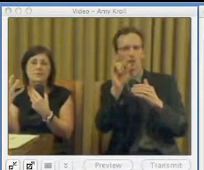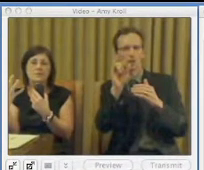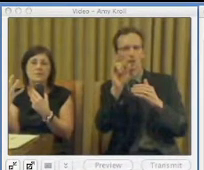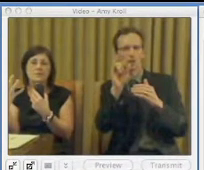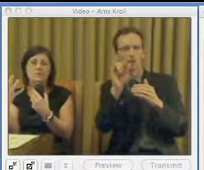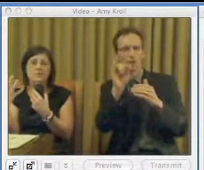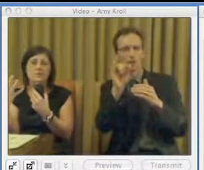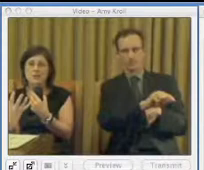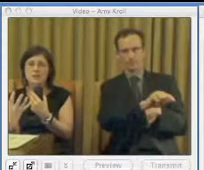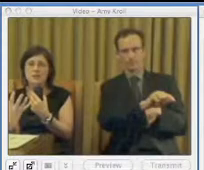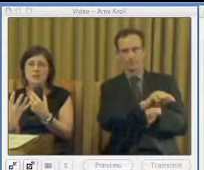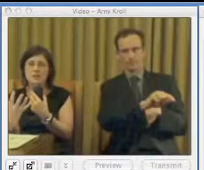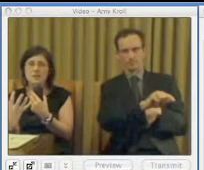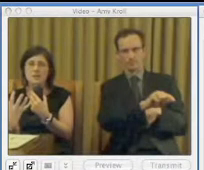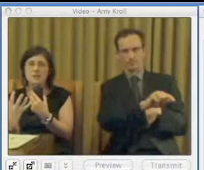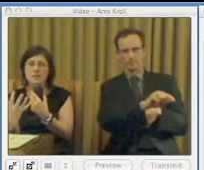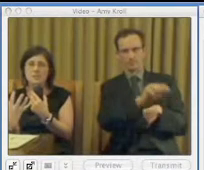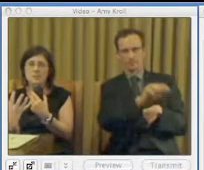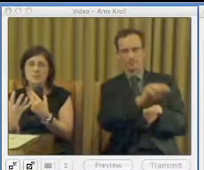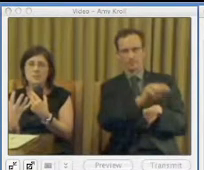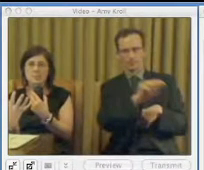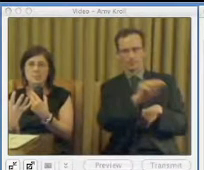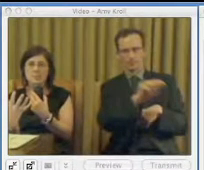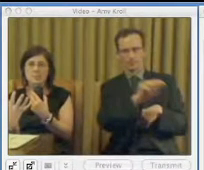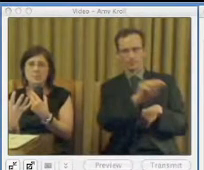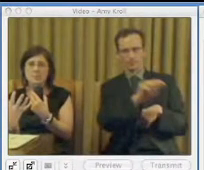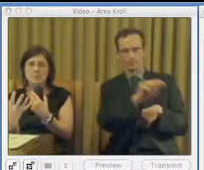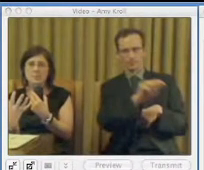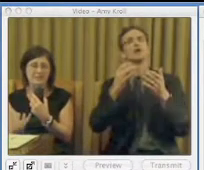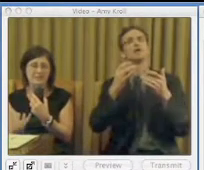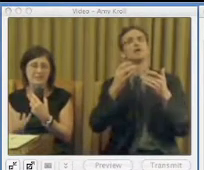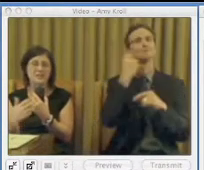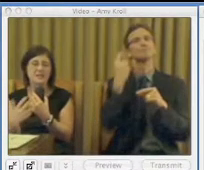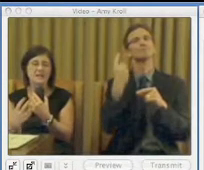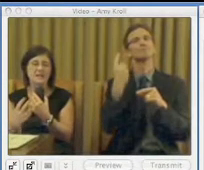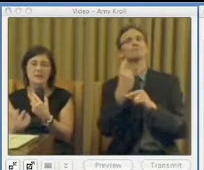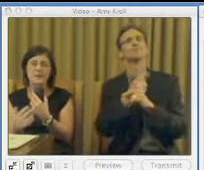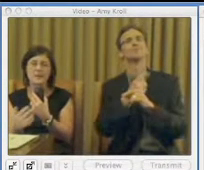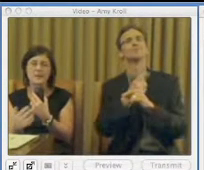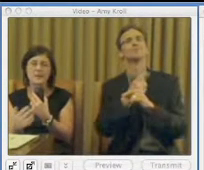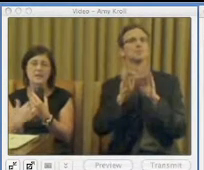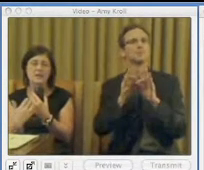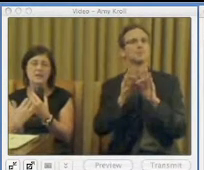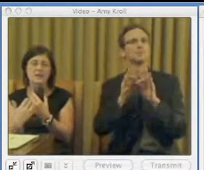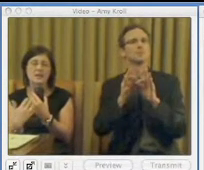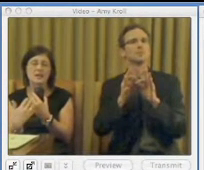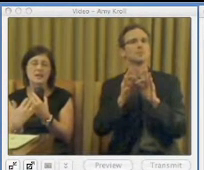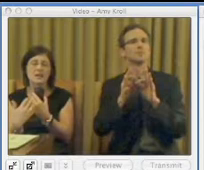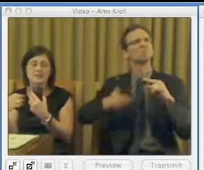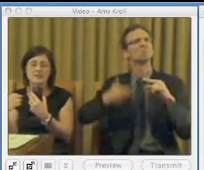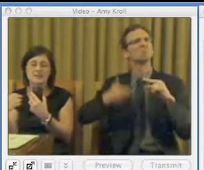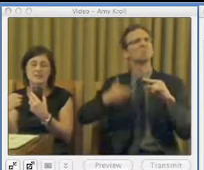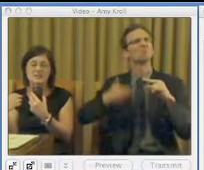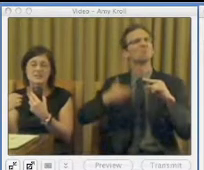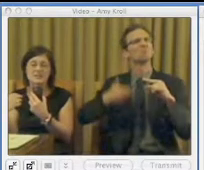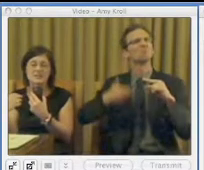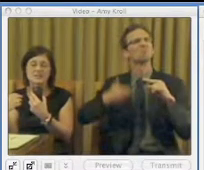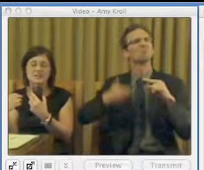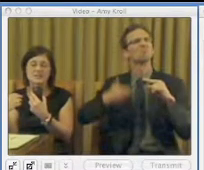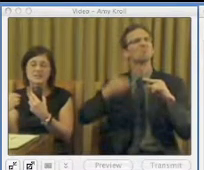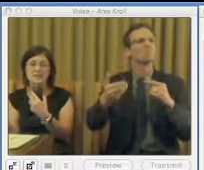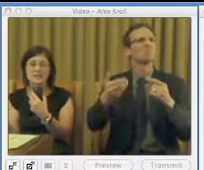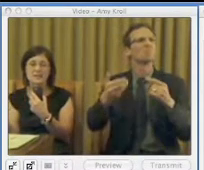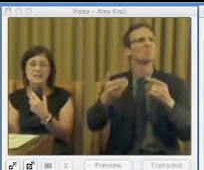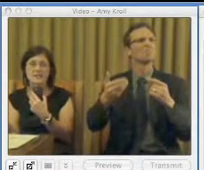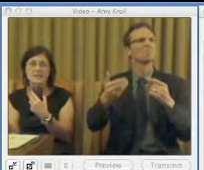So community interpreting tends to be the kind of everyday stuff, what people do on a day-to-day basis, that whether it's